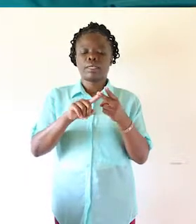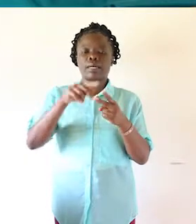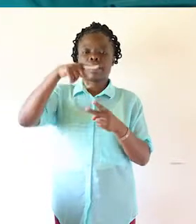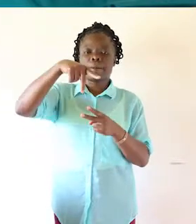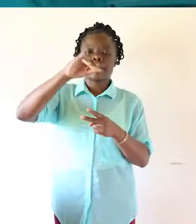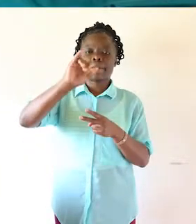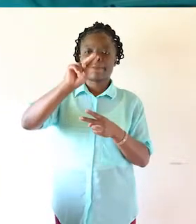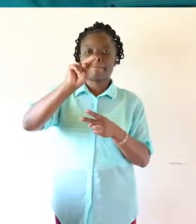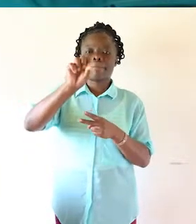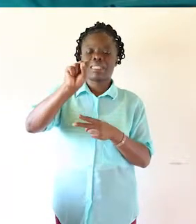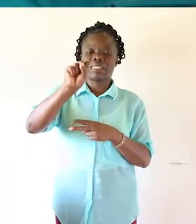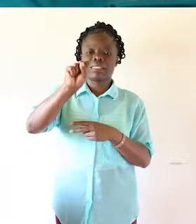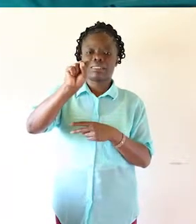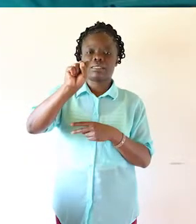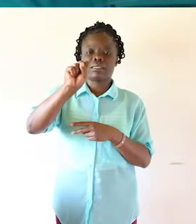Pins